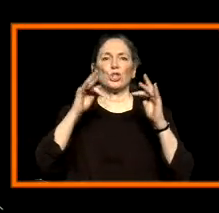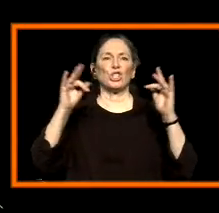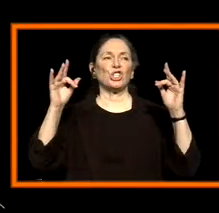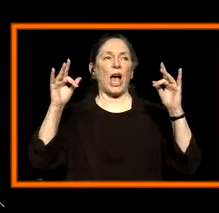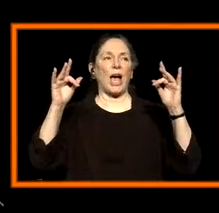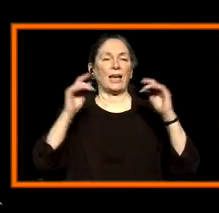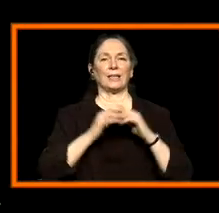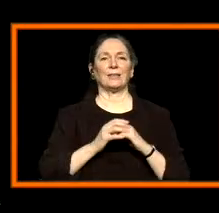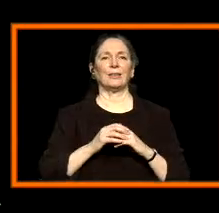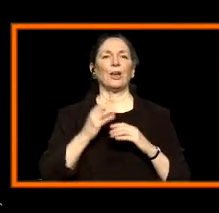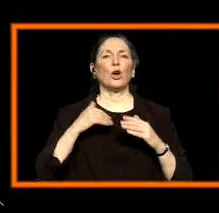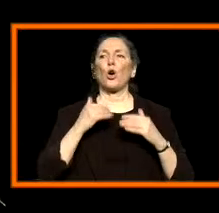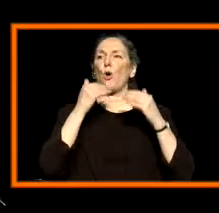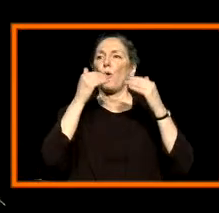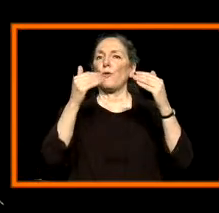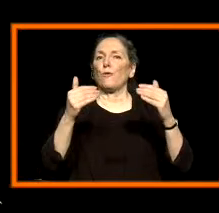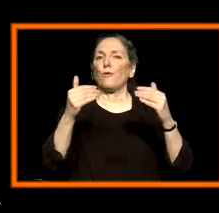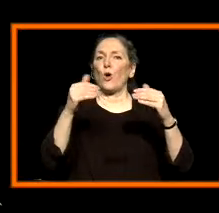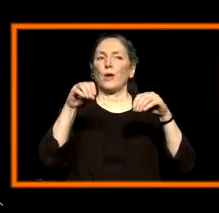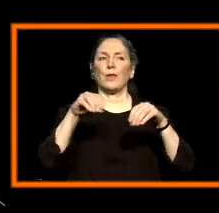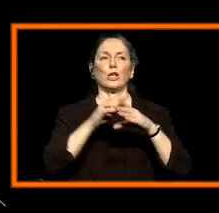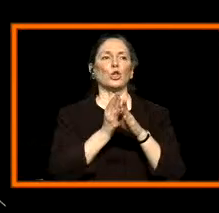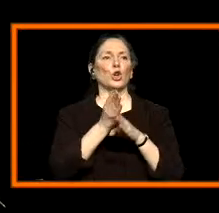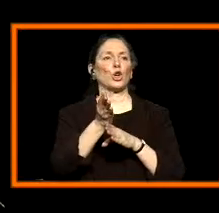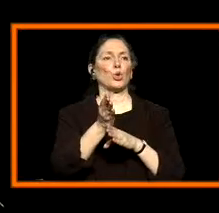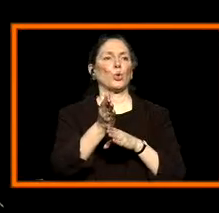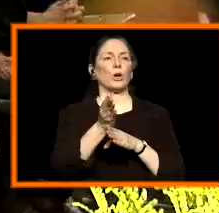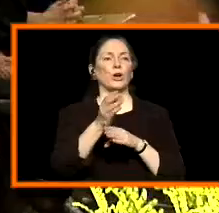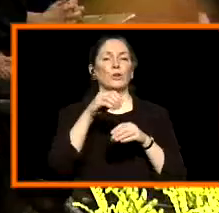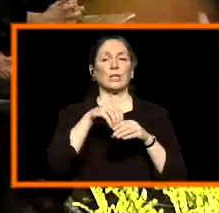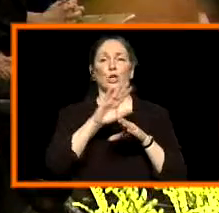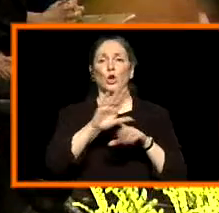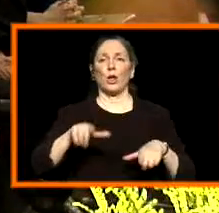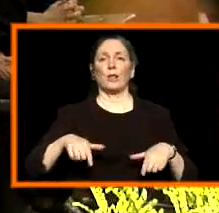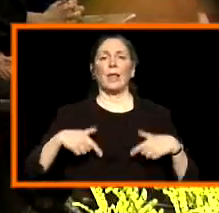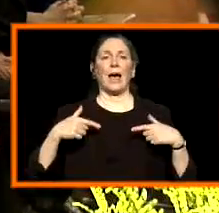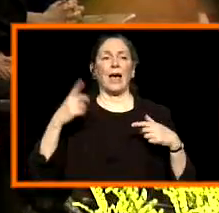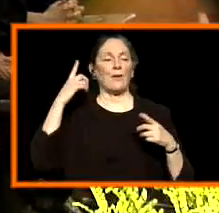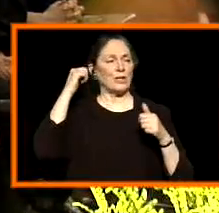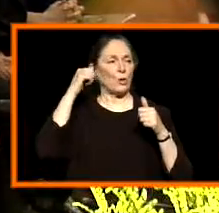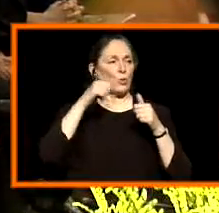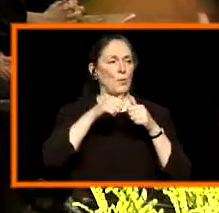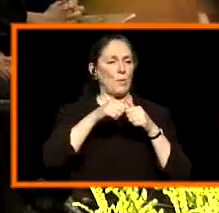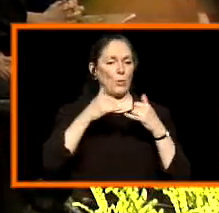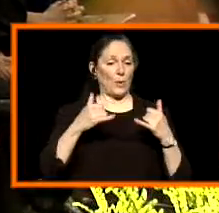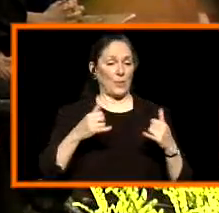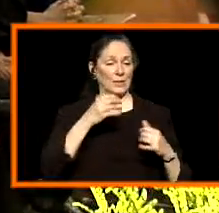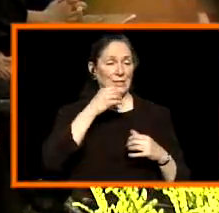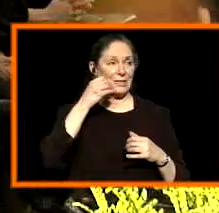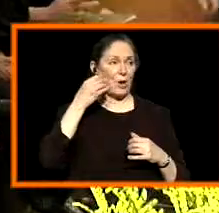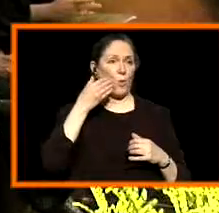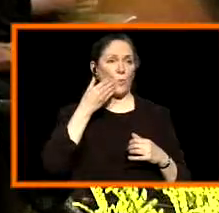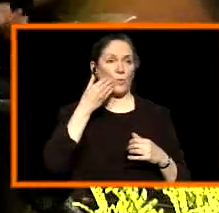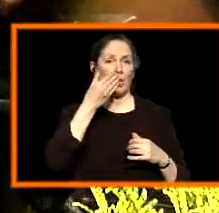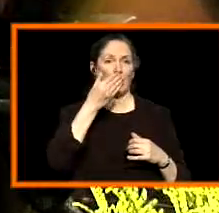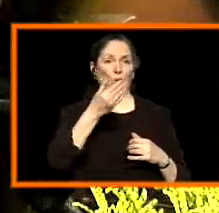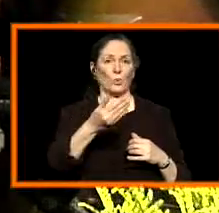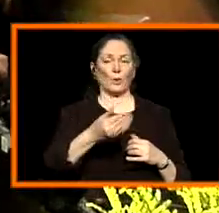brightly. Go forth in your careers and your lives, and remember, this is home. Thank you.